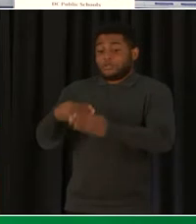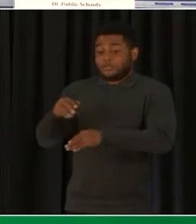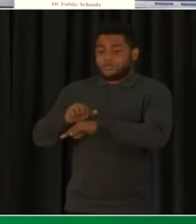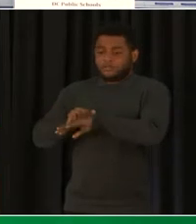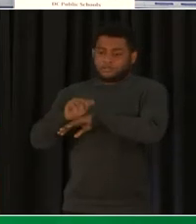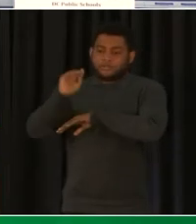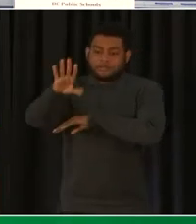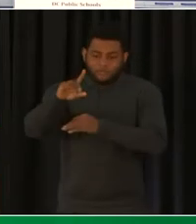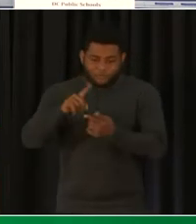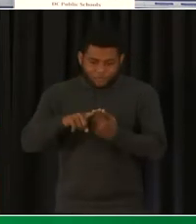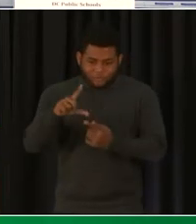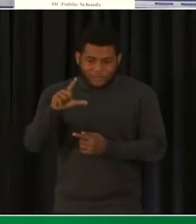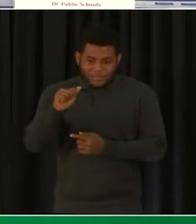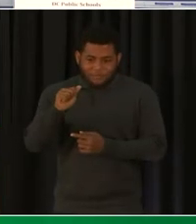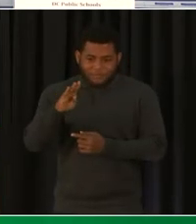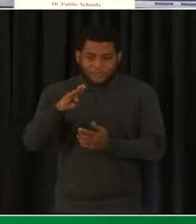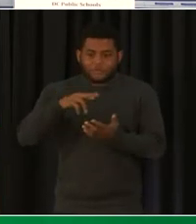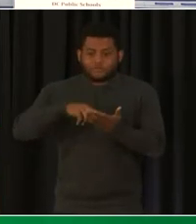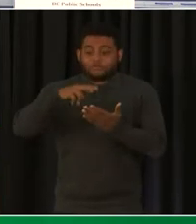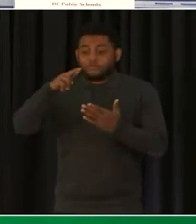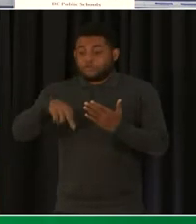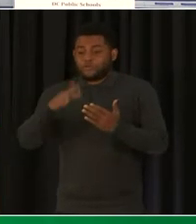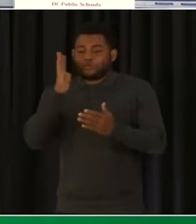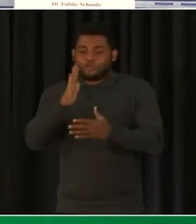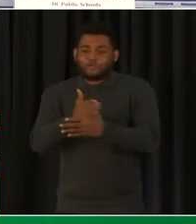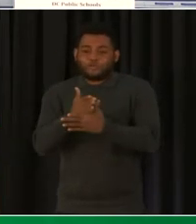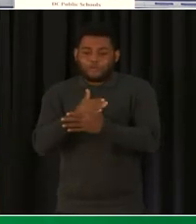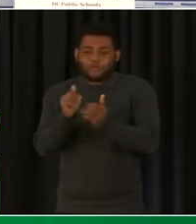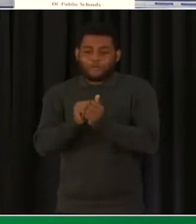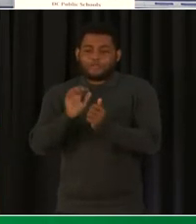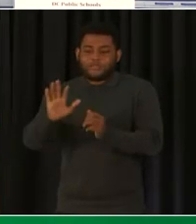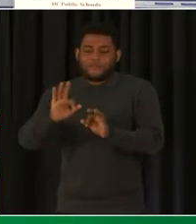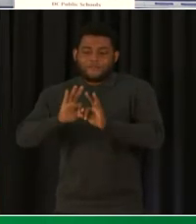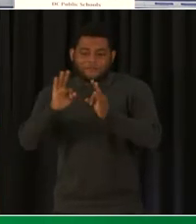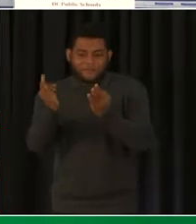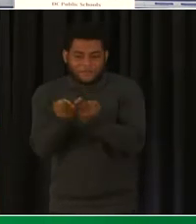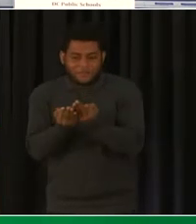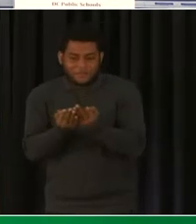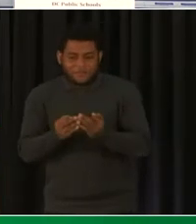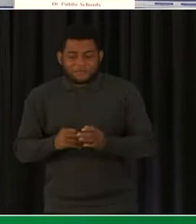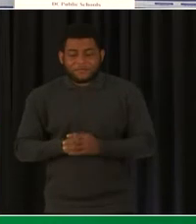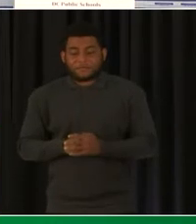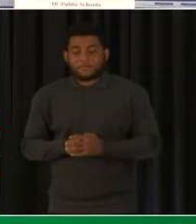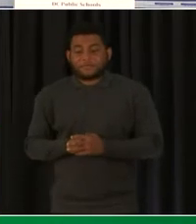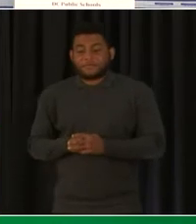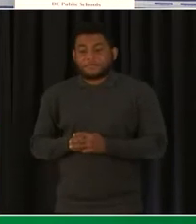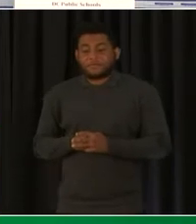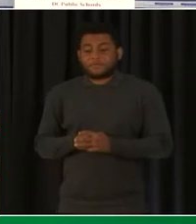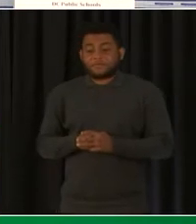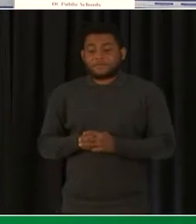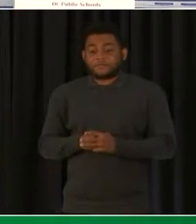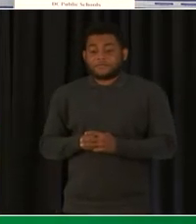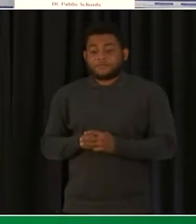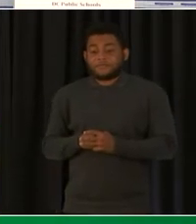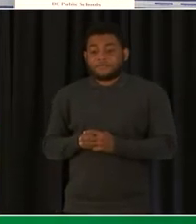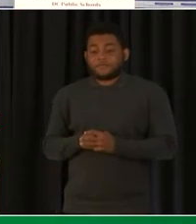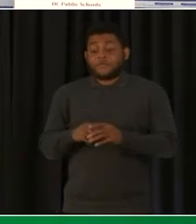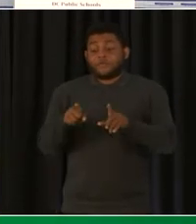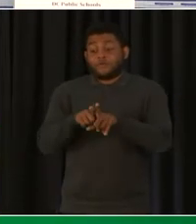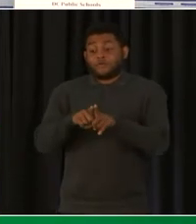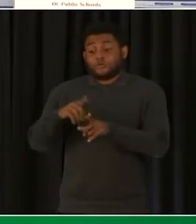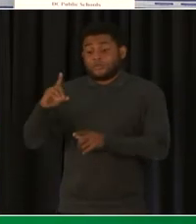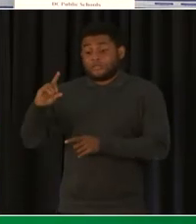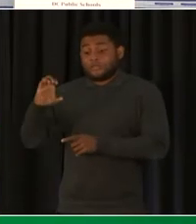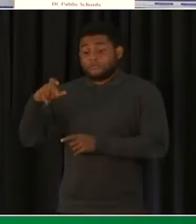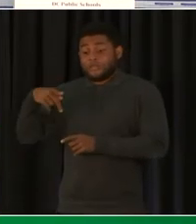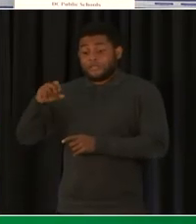the lab and results are shared with our families, as well as the DCPS Covet